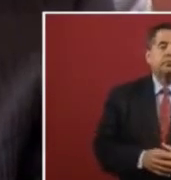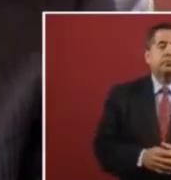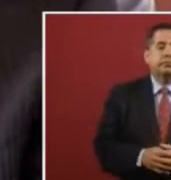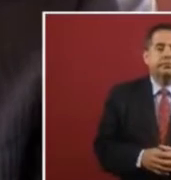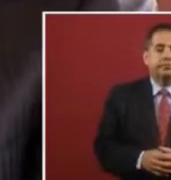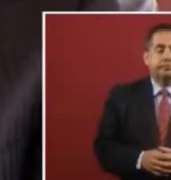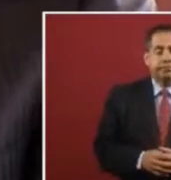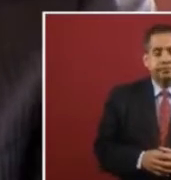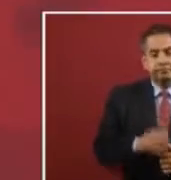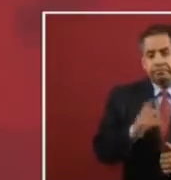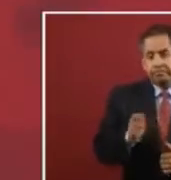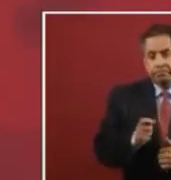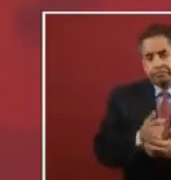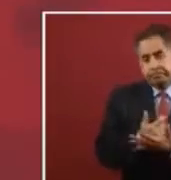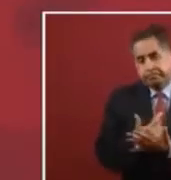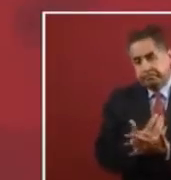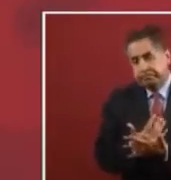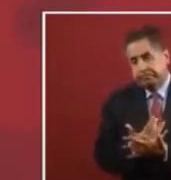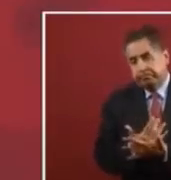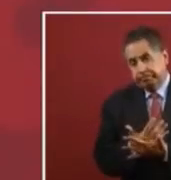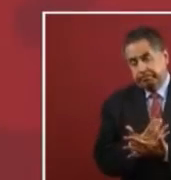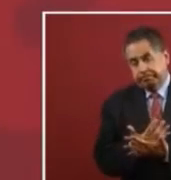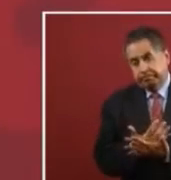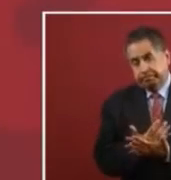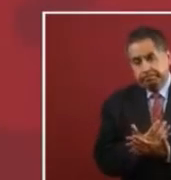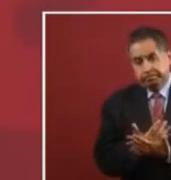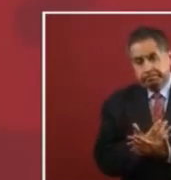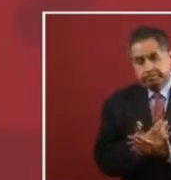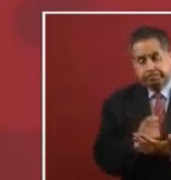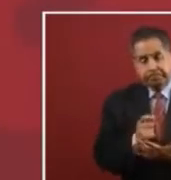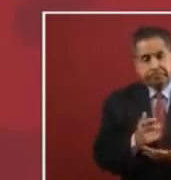en espera waiting